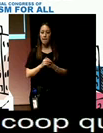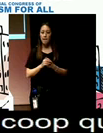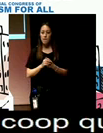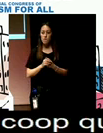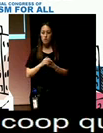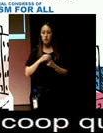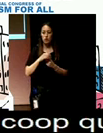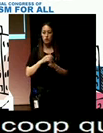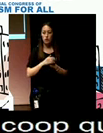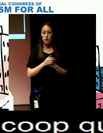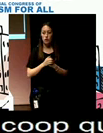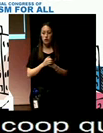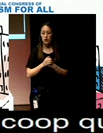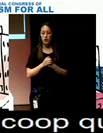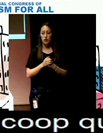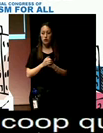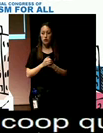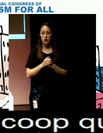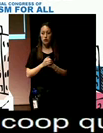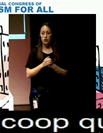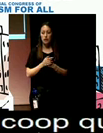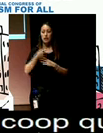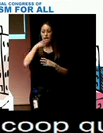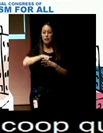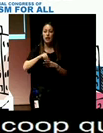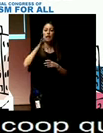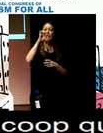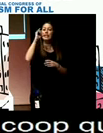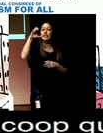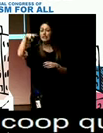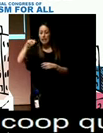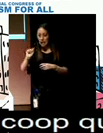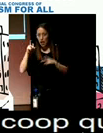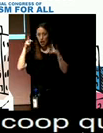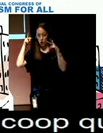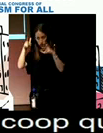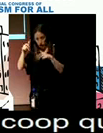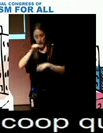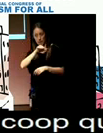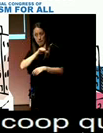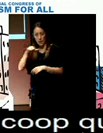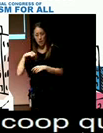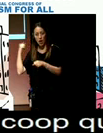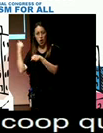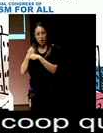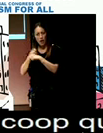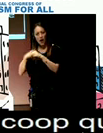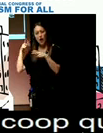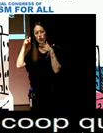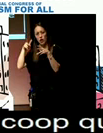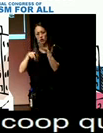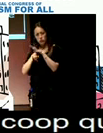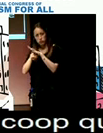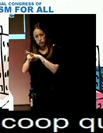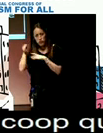Hotels as a private consortium working on development of hotels in the Siena region. UNAT, which is a